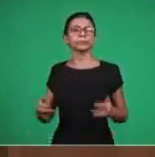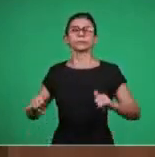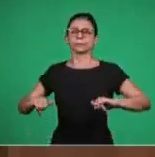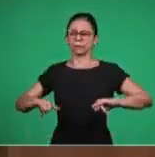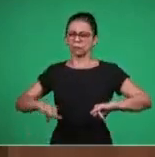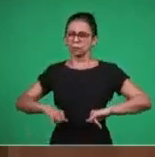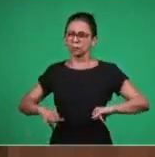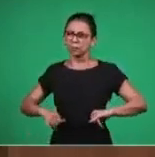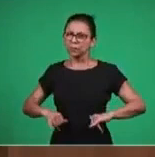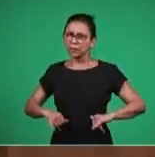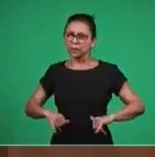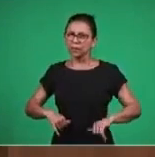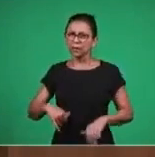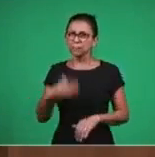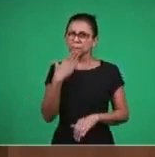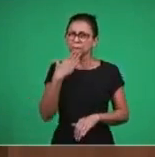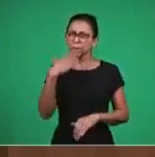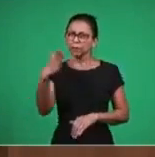It's to suffer.